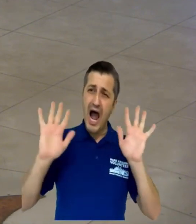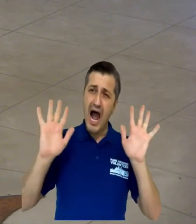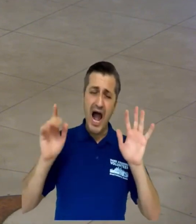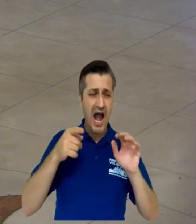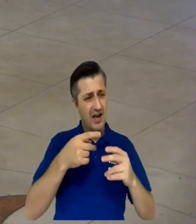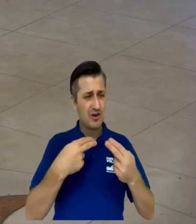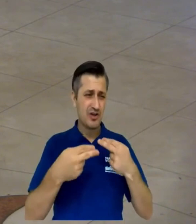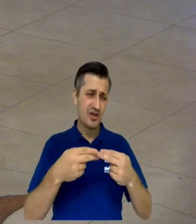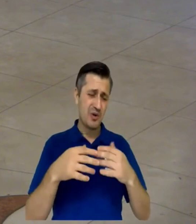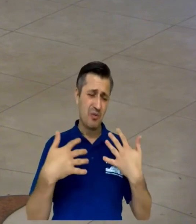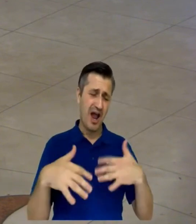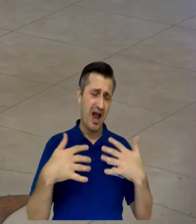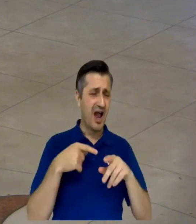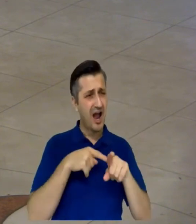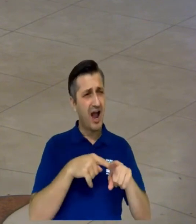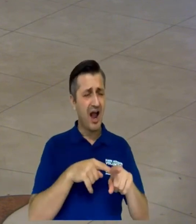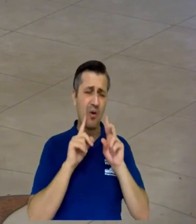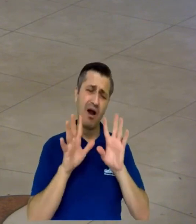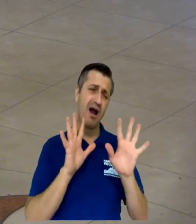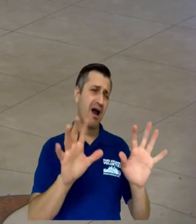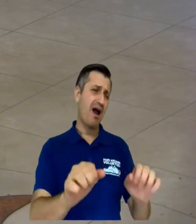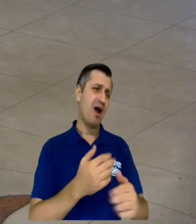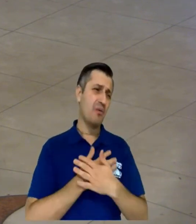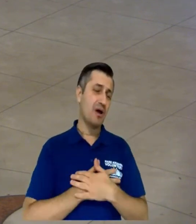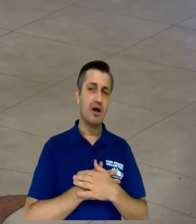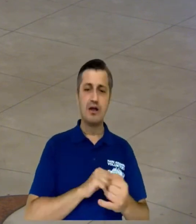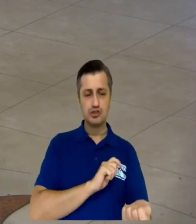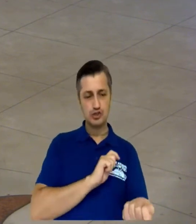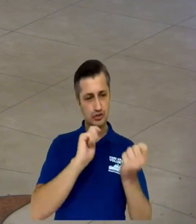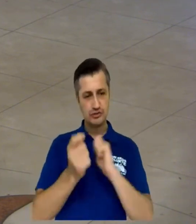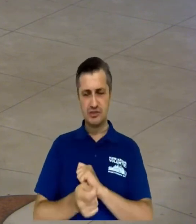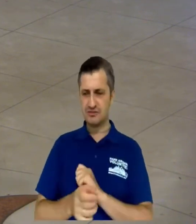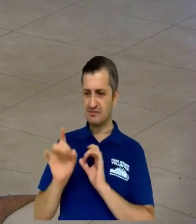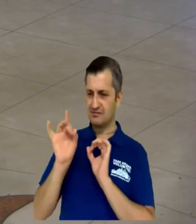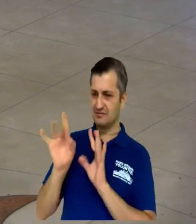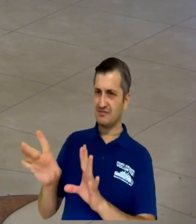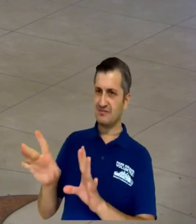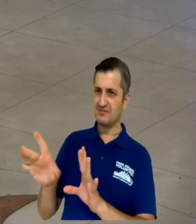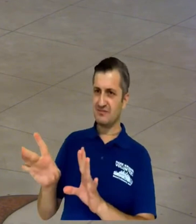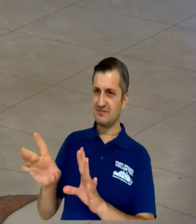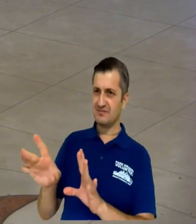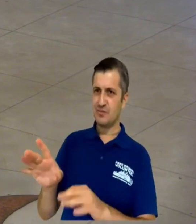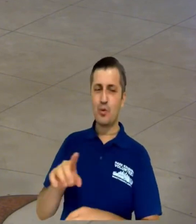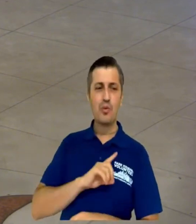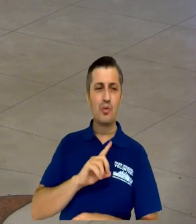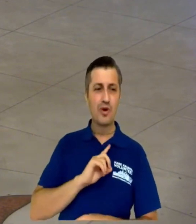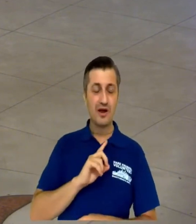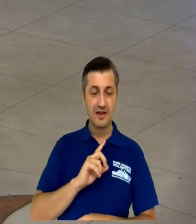to no one wanting to know you, because beauty doesn't last. Beauty is